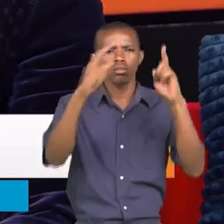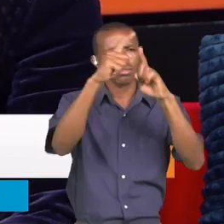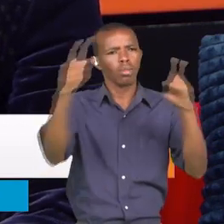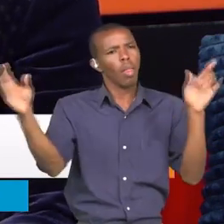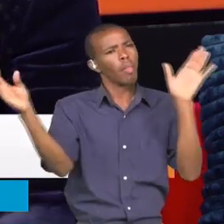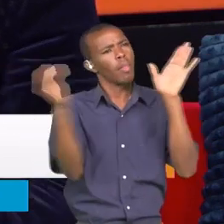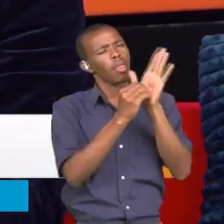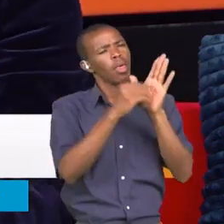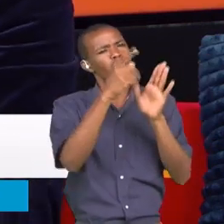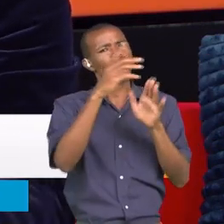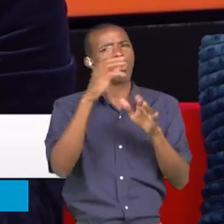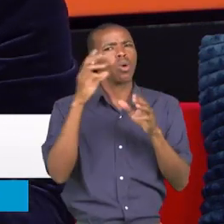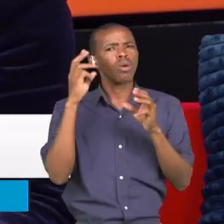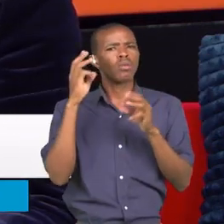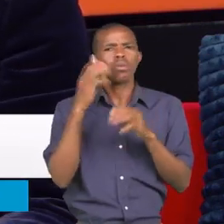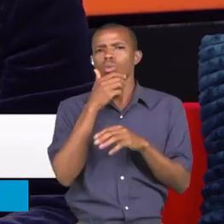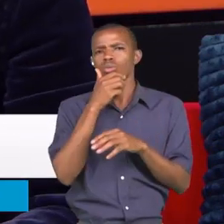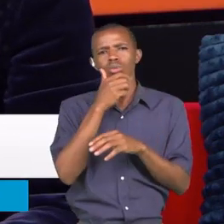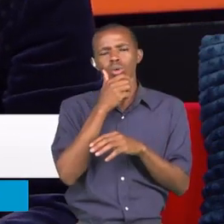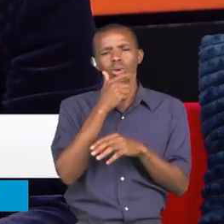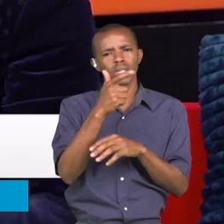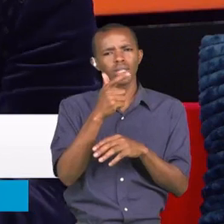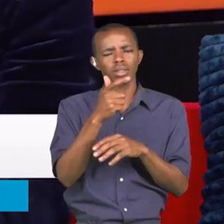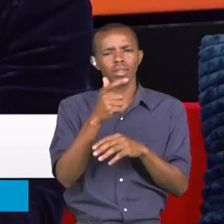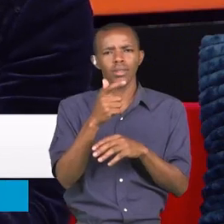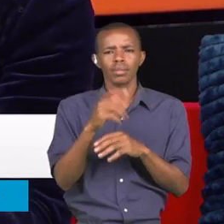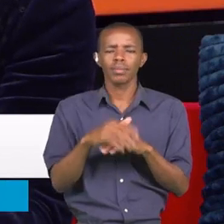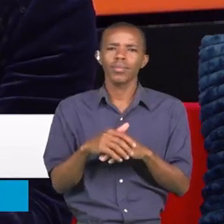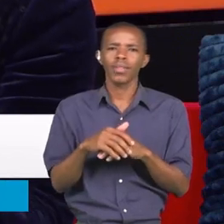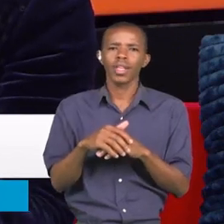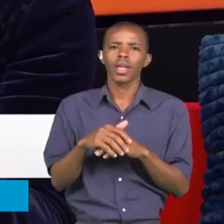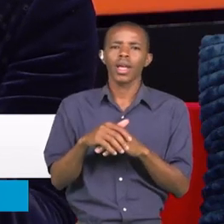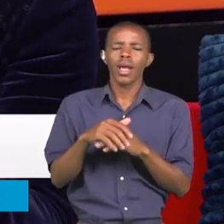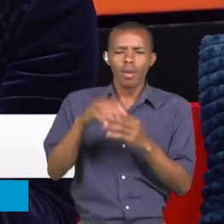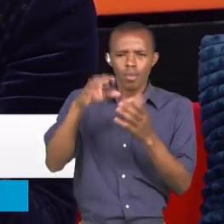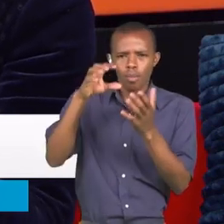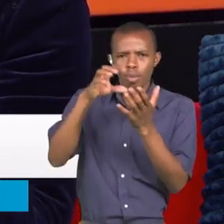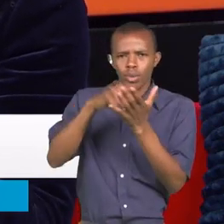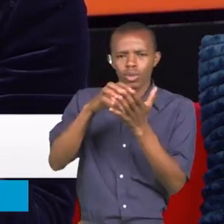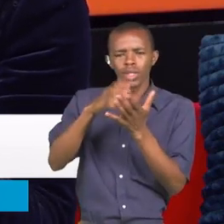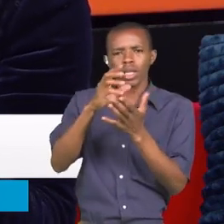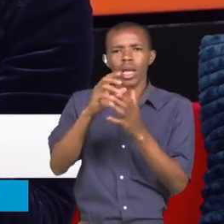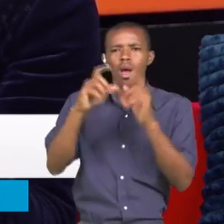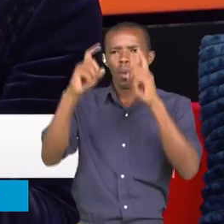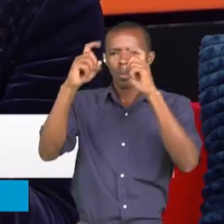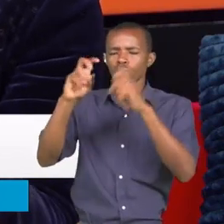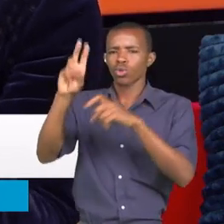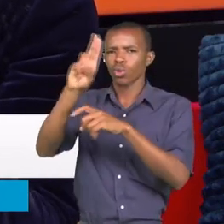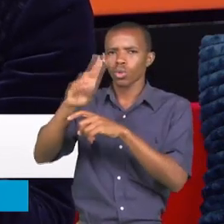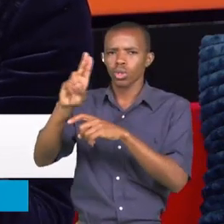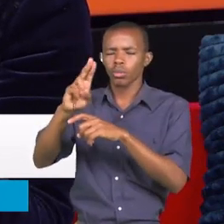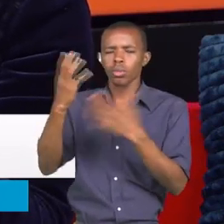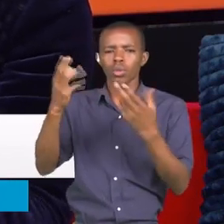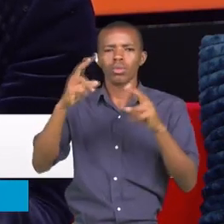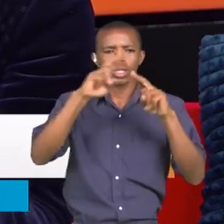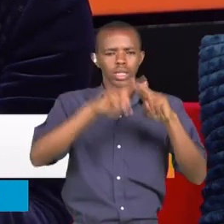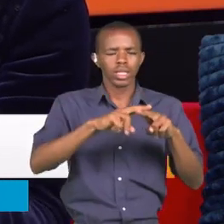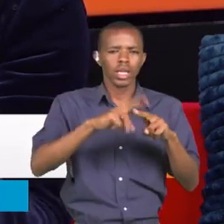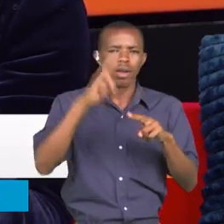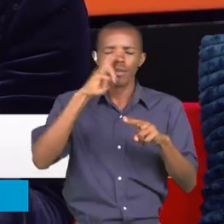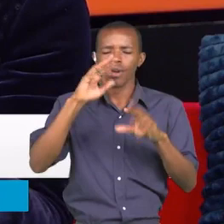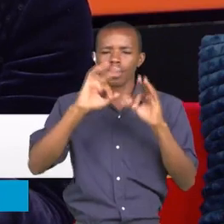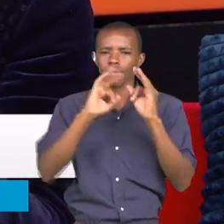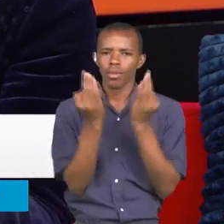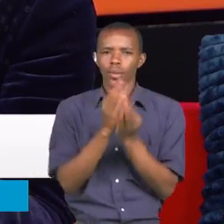how did I get there? Yeah. No one communicated. Now, consent of your photo being used somewhere. You might be seated somewhere having fun with your